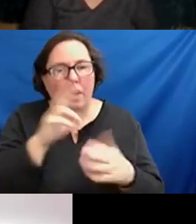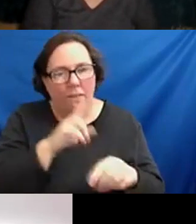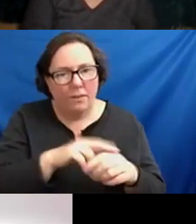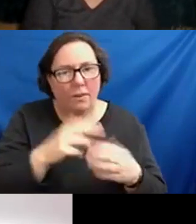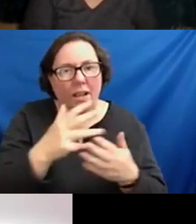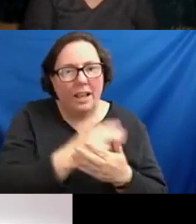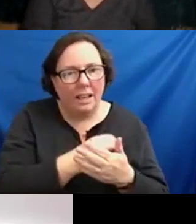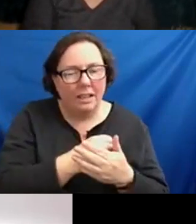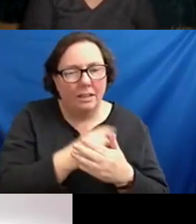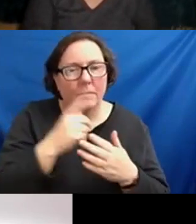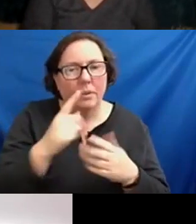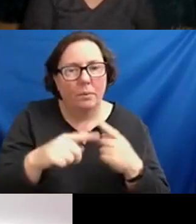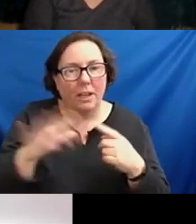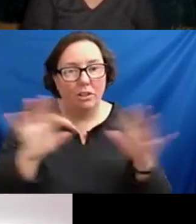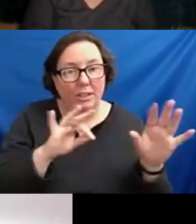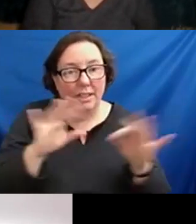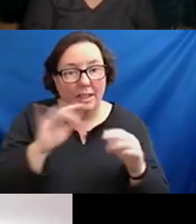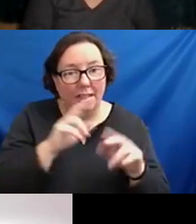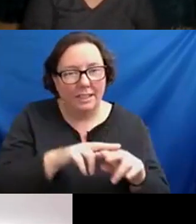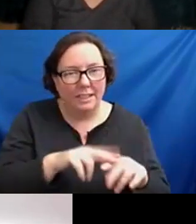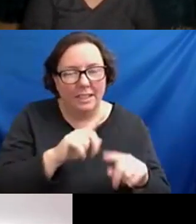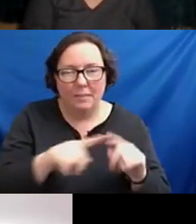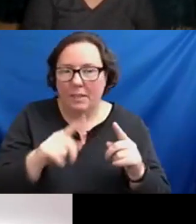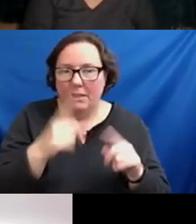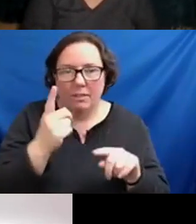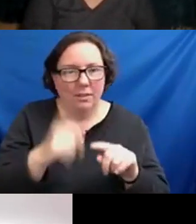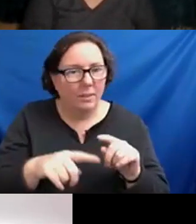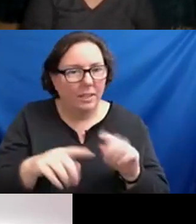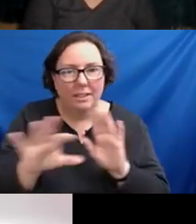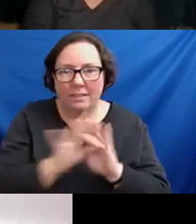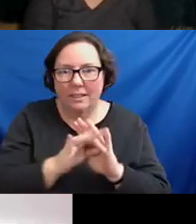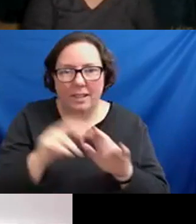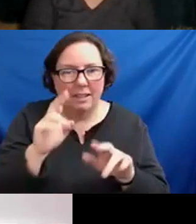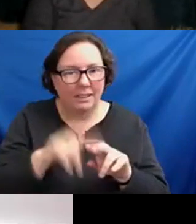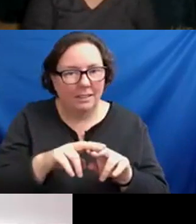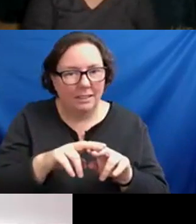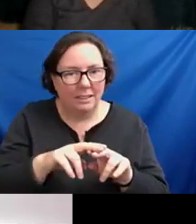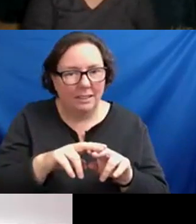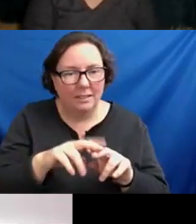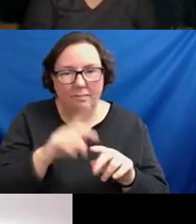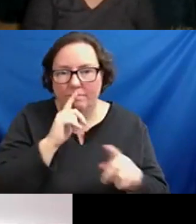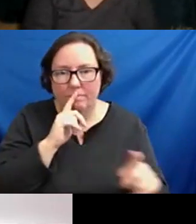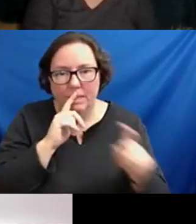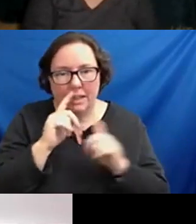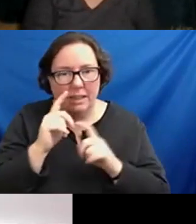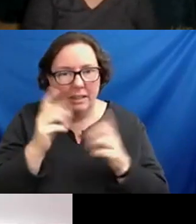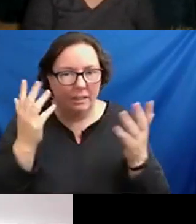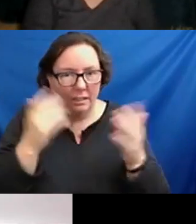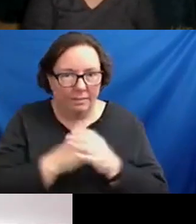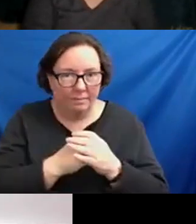when you're selecting your seats, but you cannot select a seat that you have not been